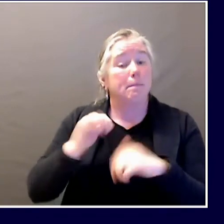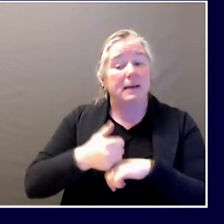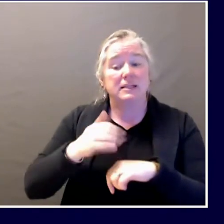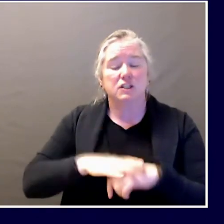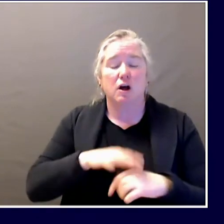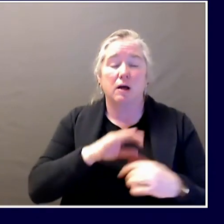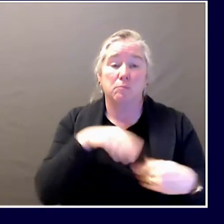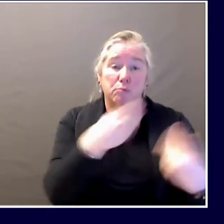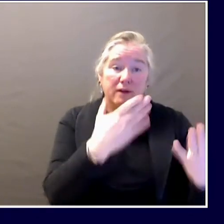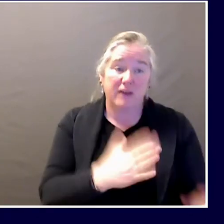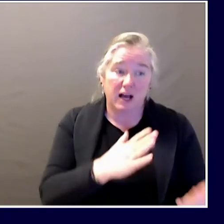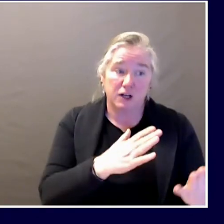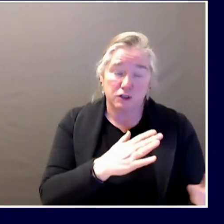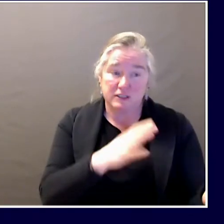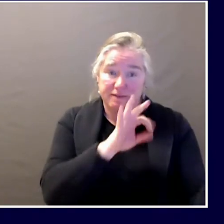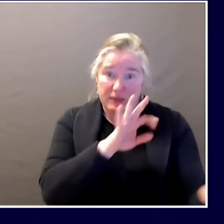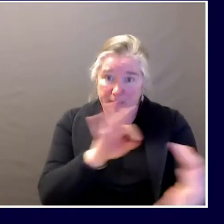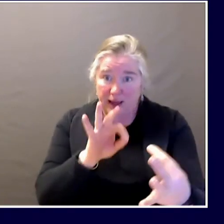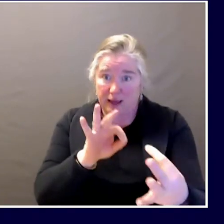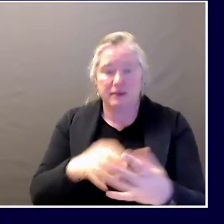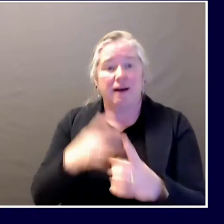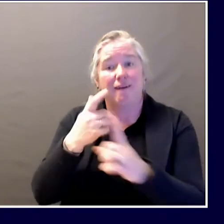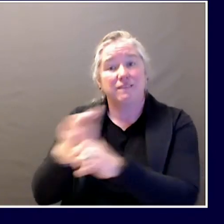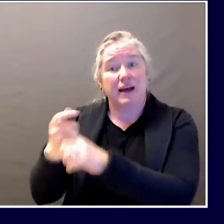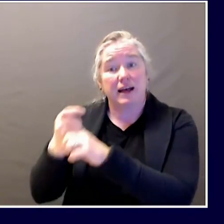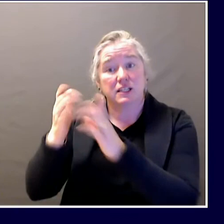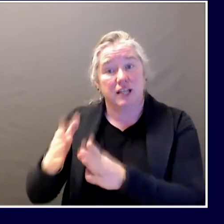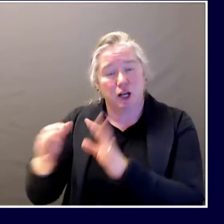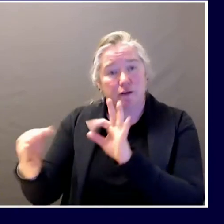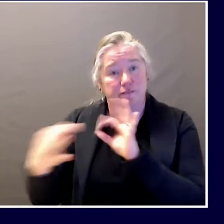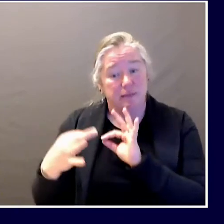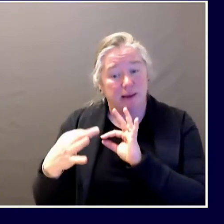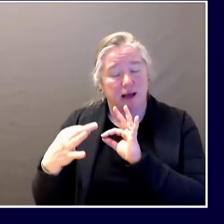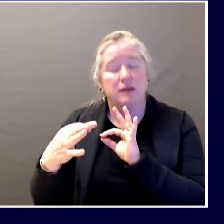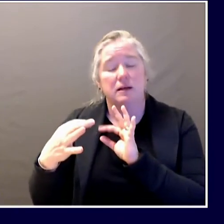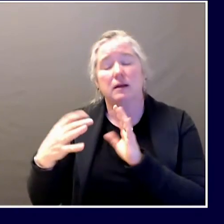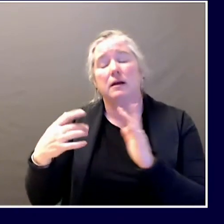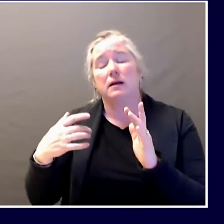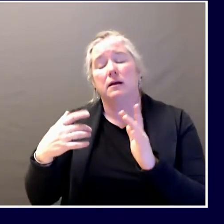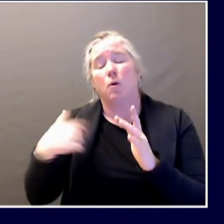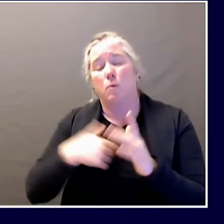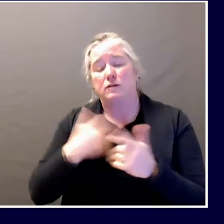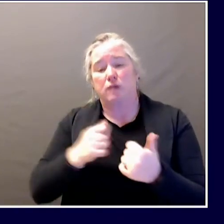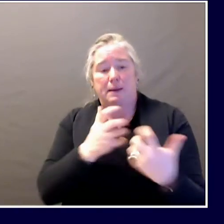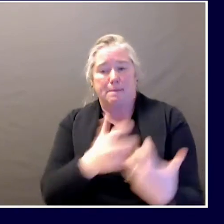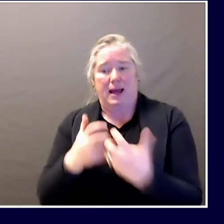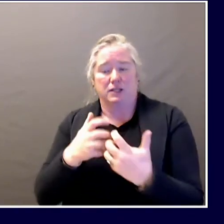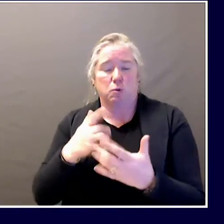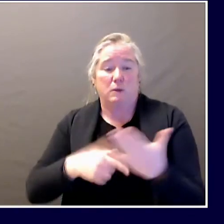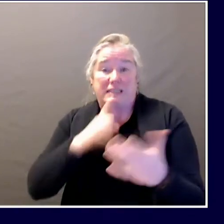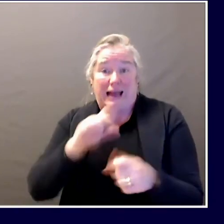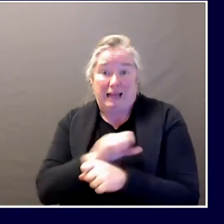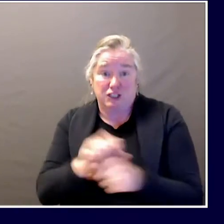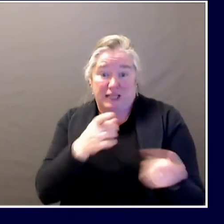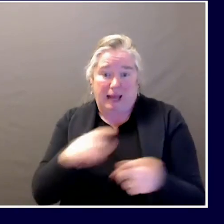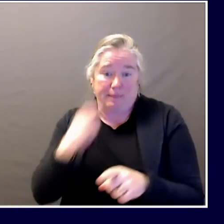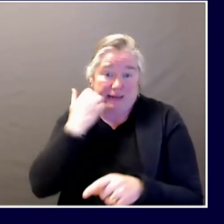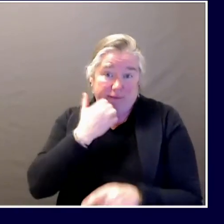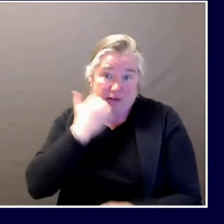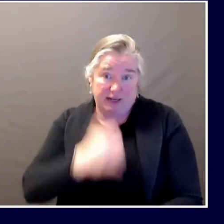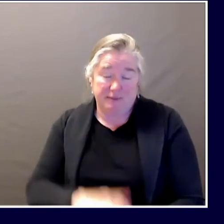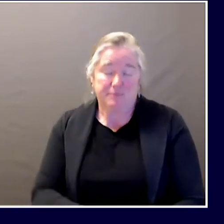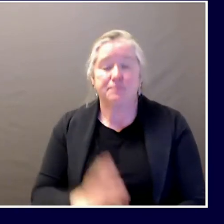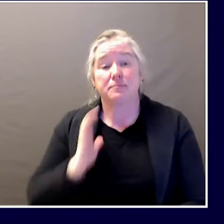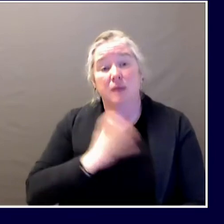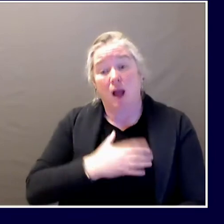vaccinators, on ways that we can make it more in tune with what's happening on the ground. And we've done so because we always are striving not